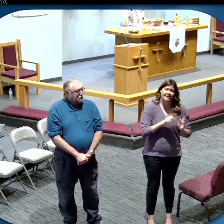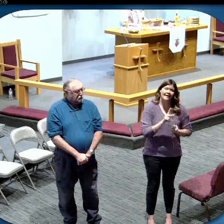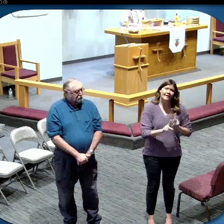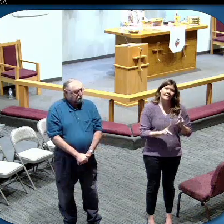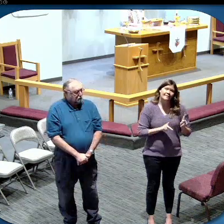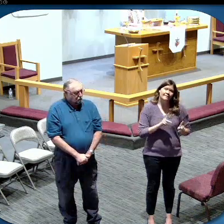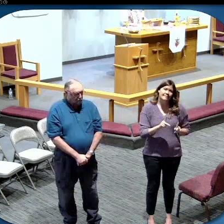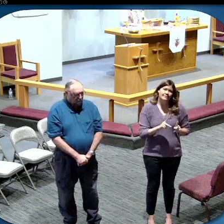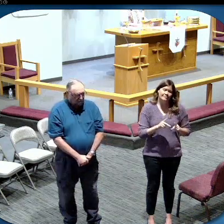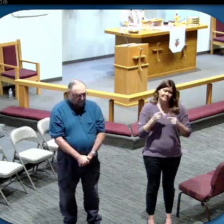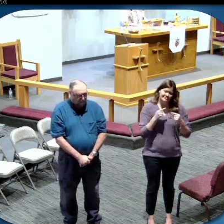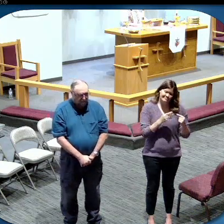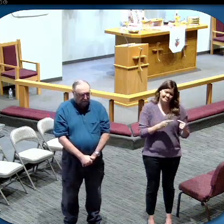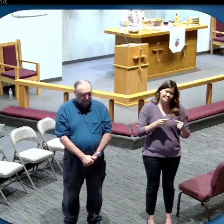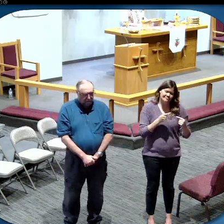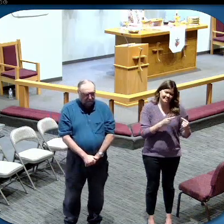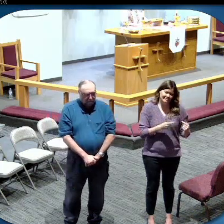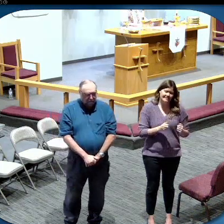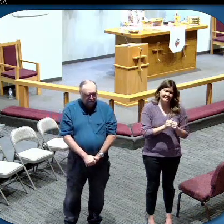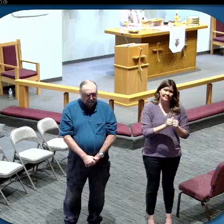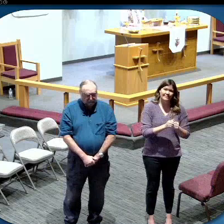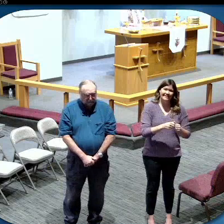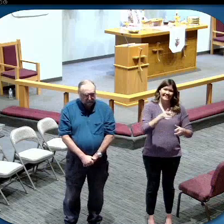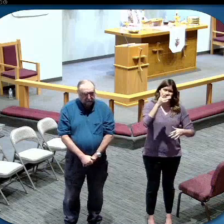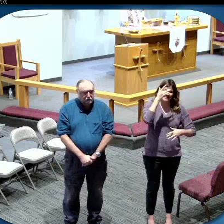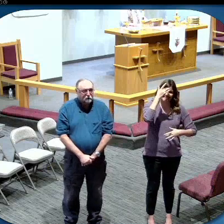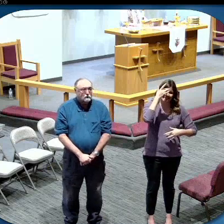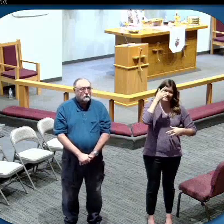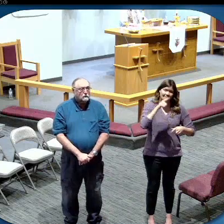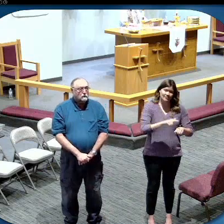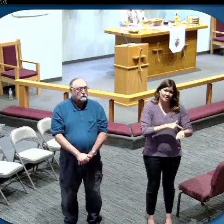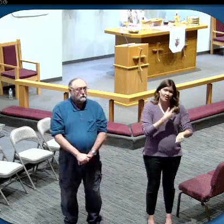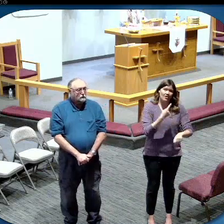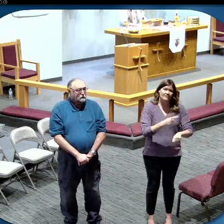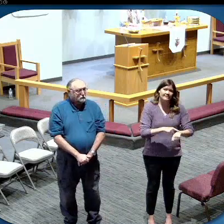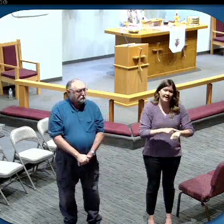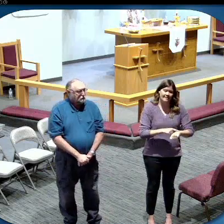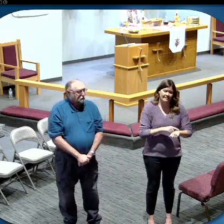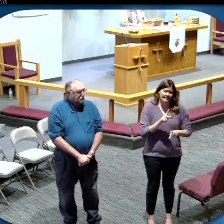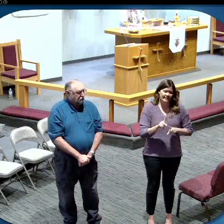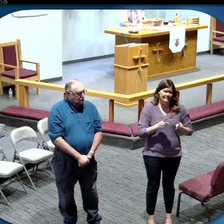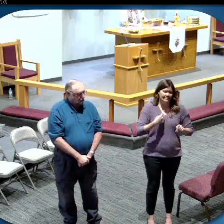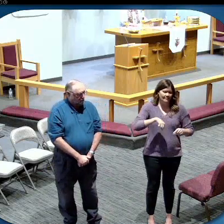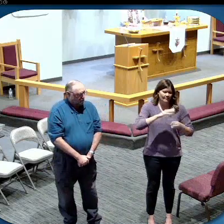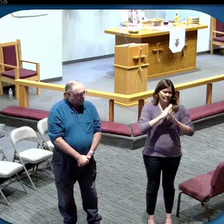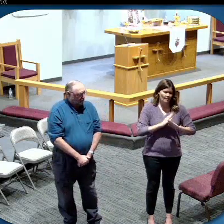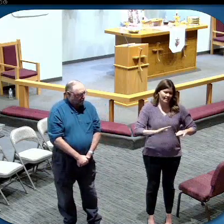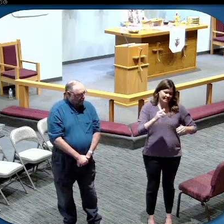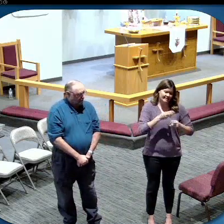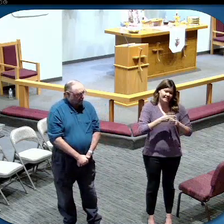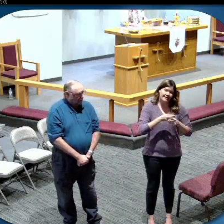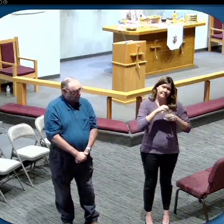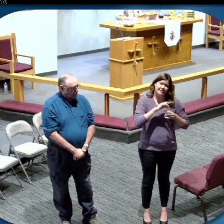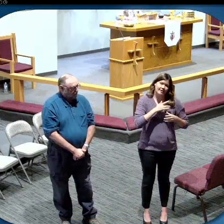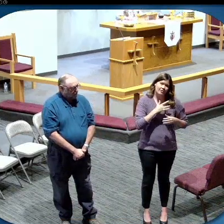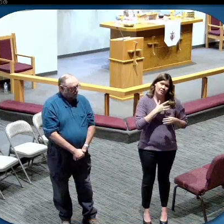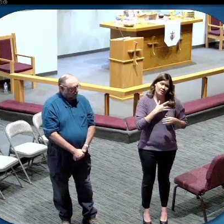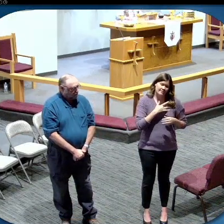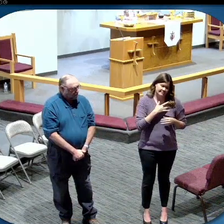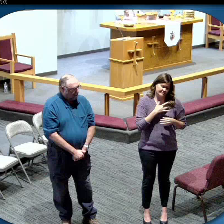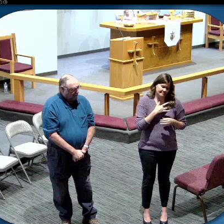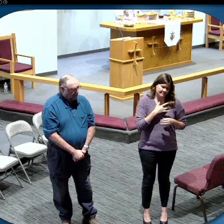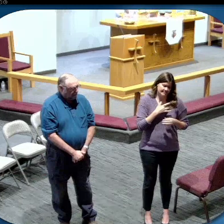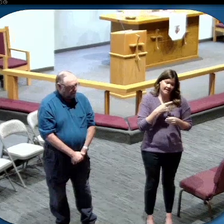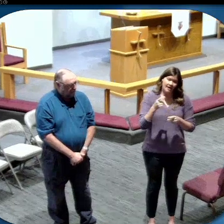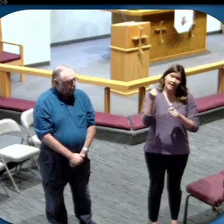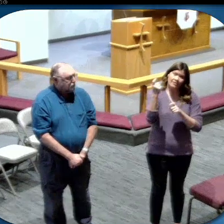are battling long-term illness, those that we name especially on our hearts.